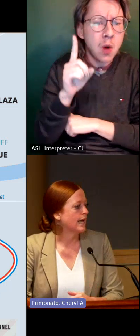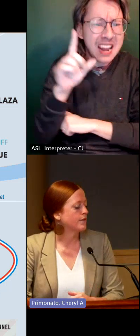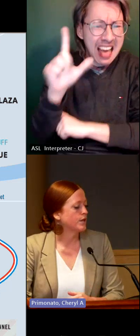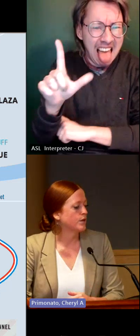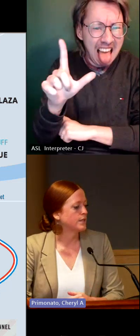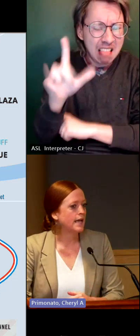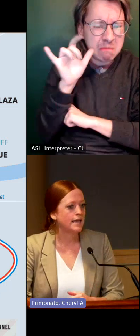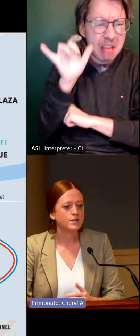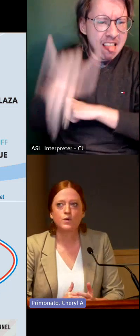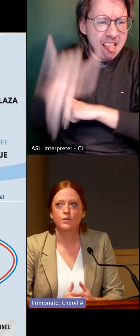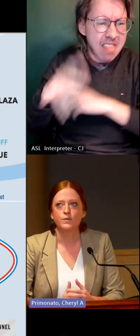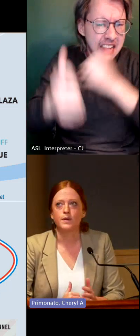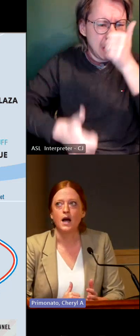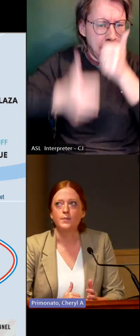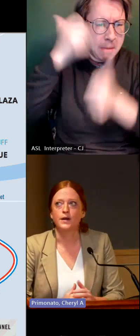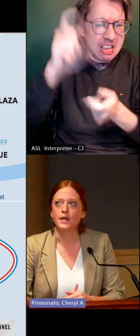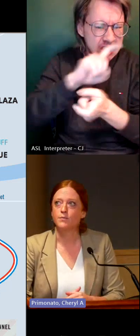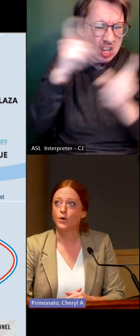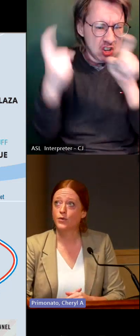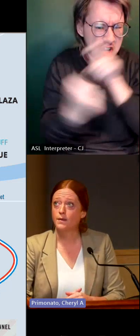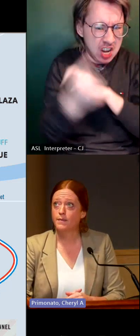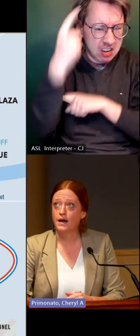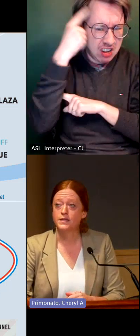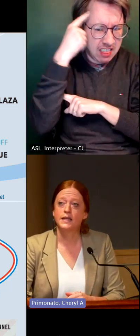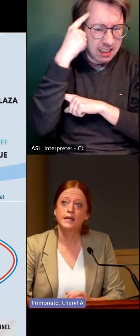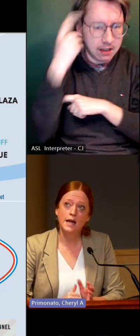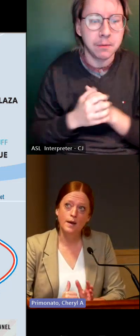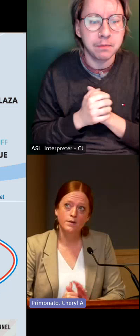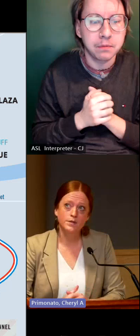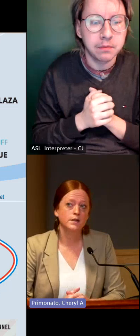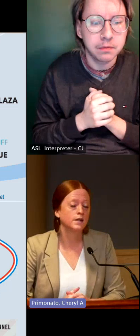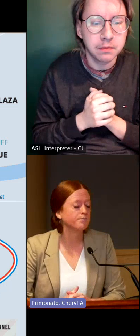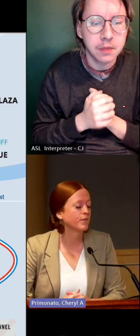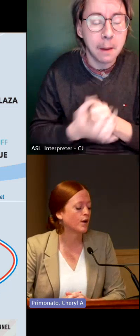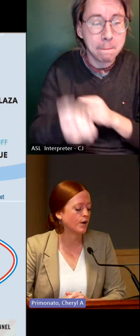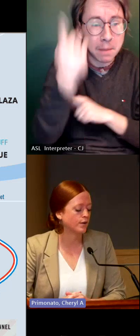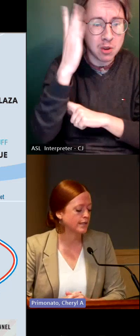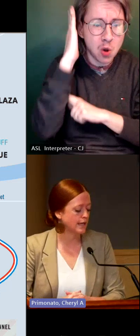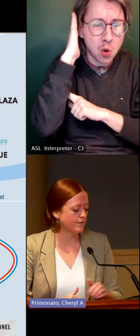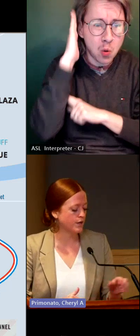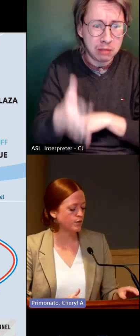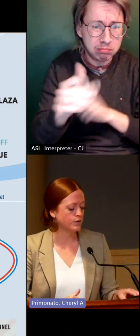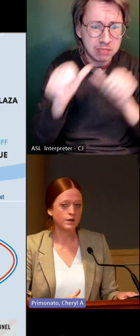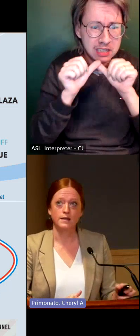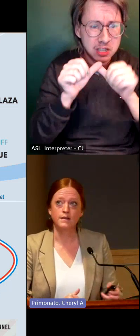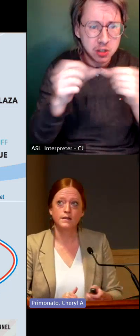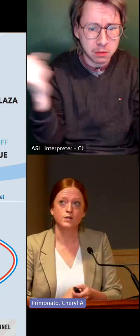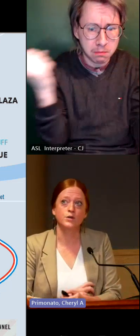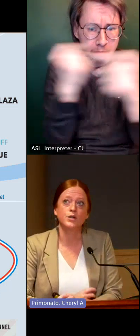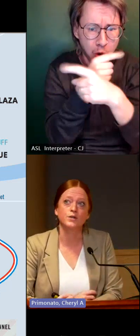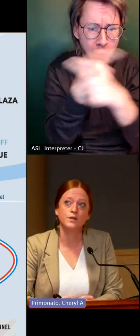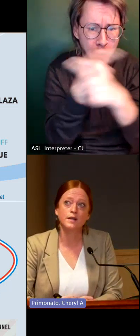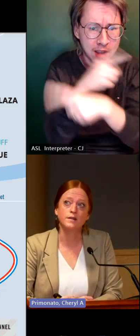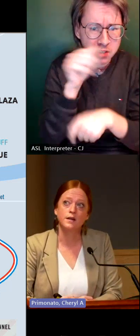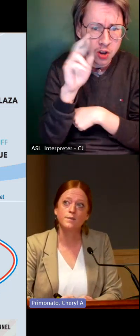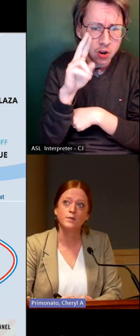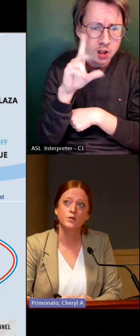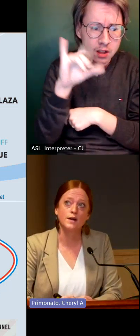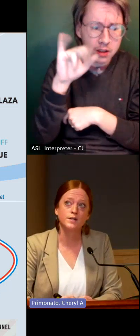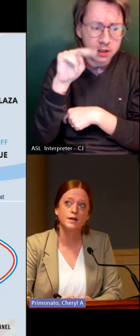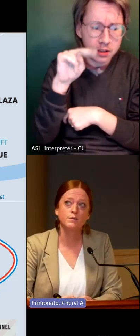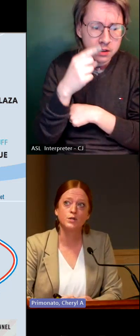Arlington Avenue today, so we will be operating it both inbound and outbound on Arlington Avenue during this closure so